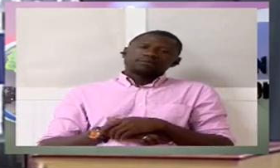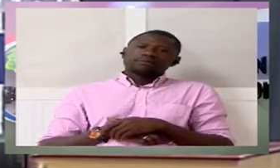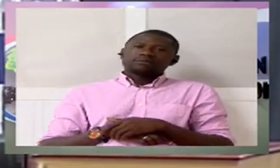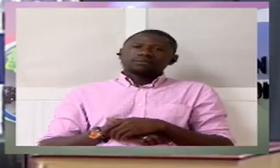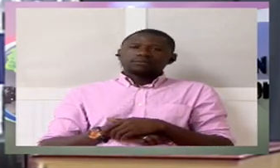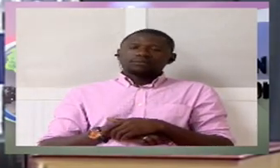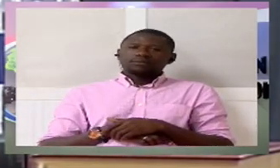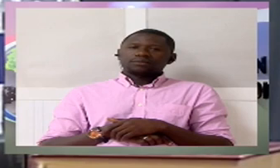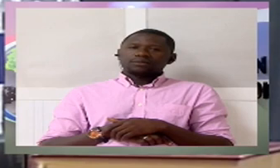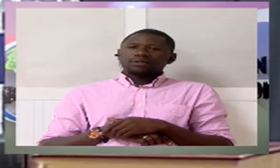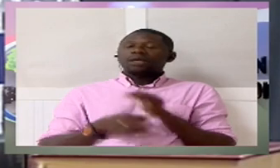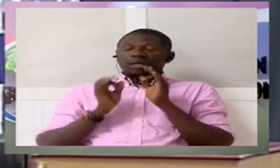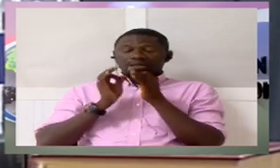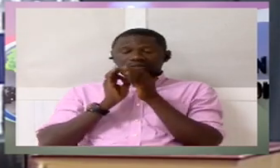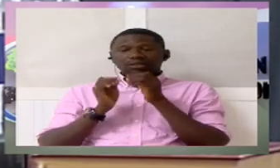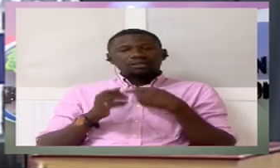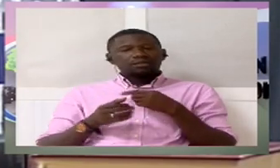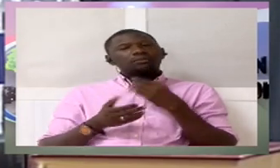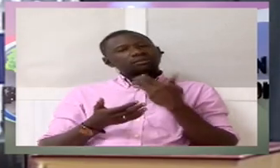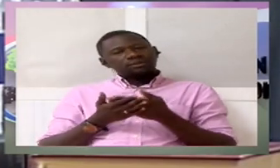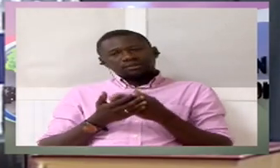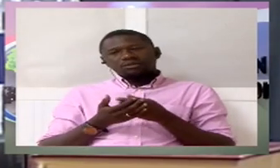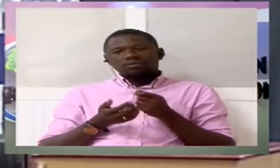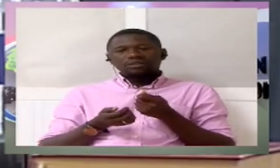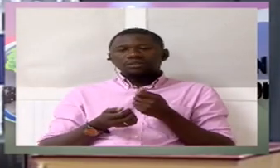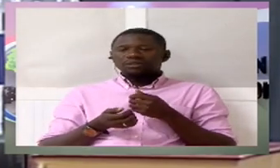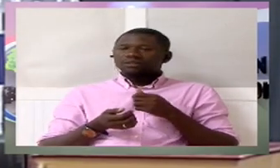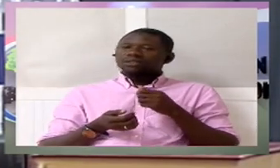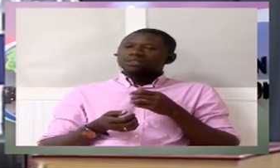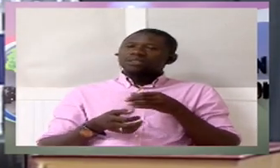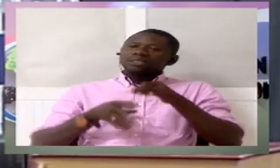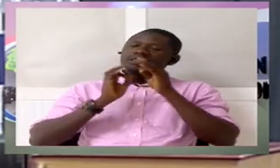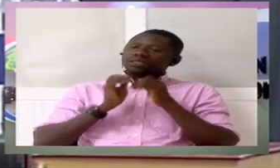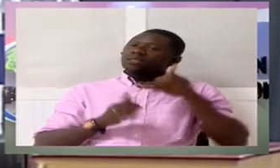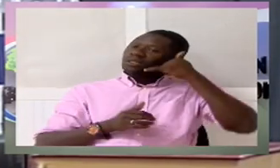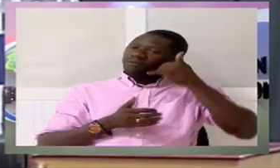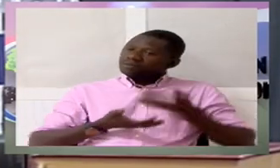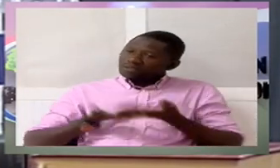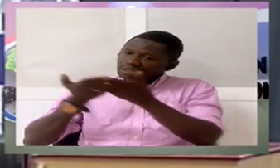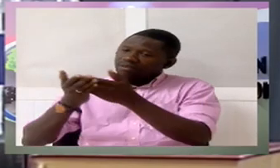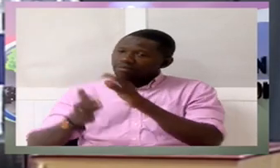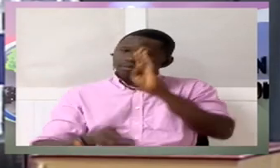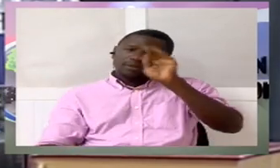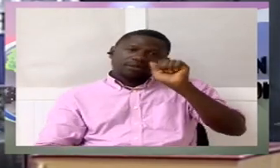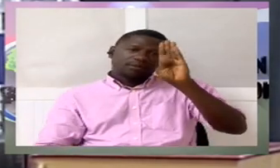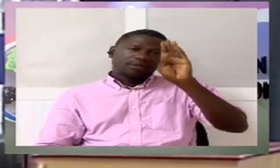I told the person to I wanted the person to take the telephone to Baba.